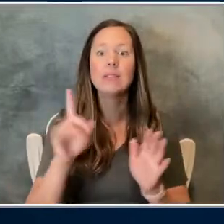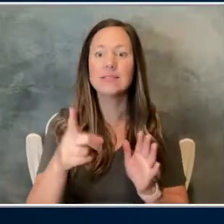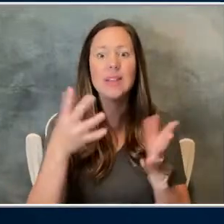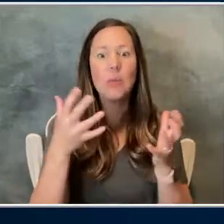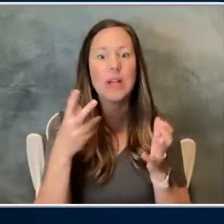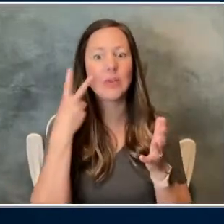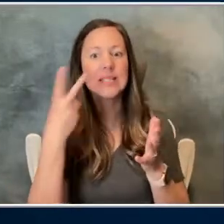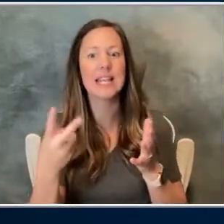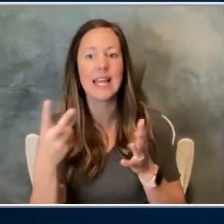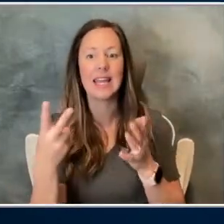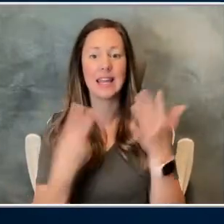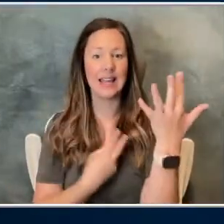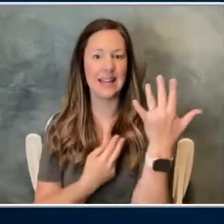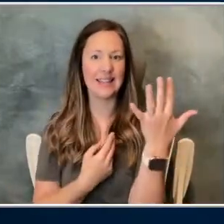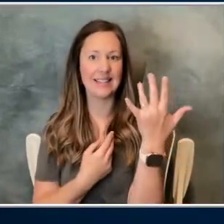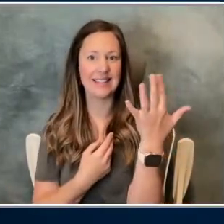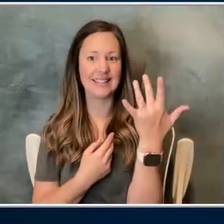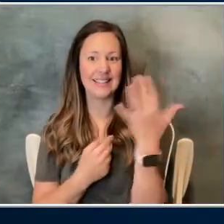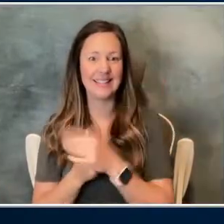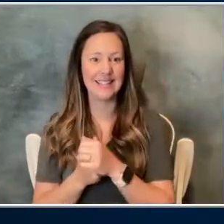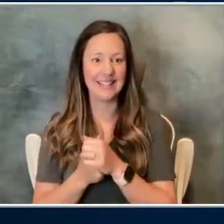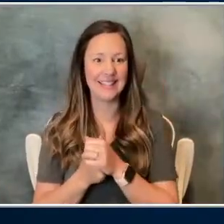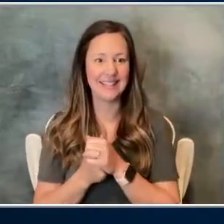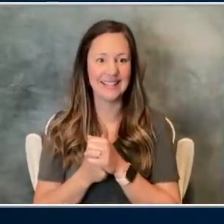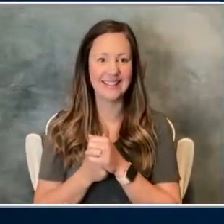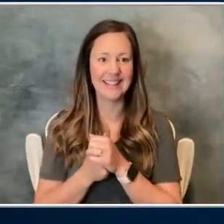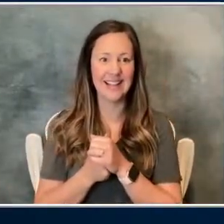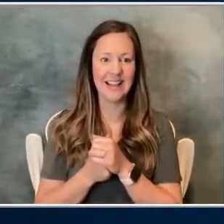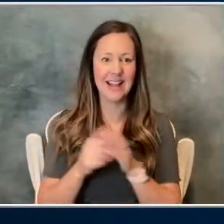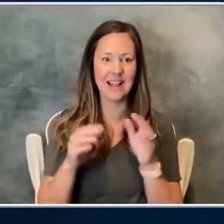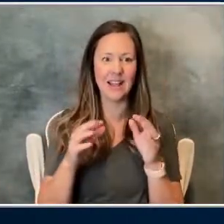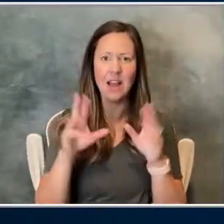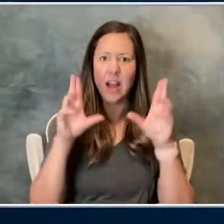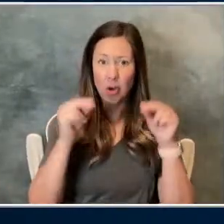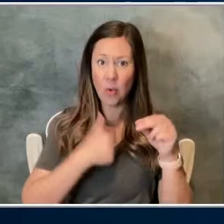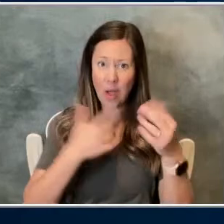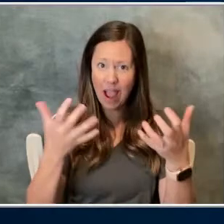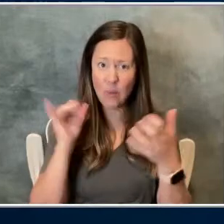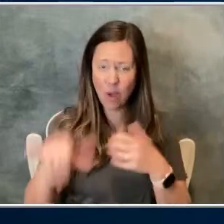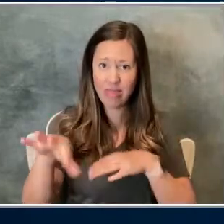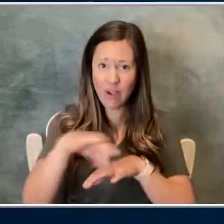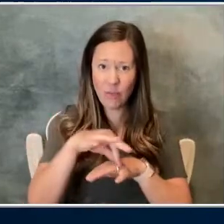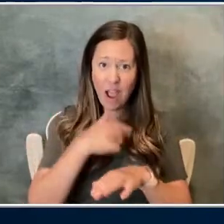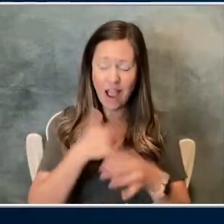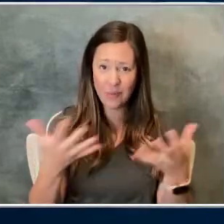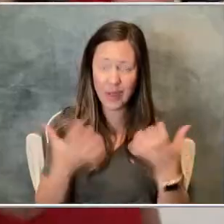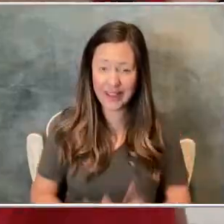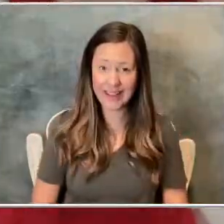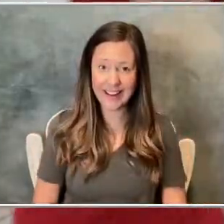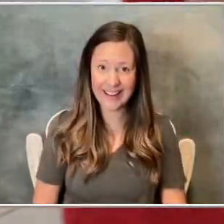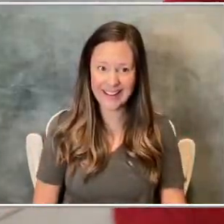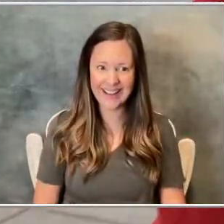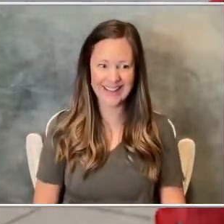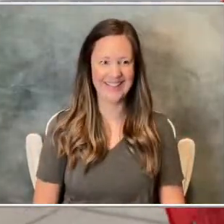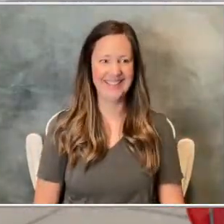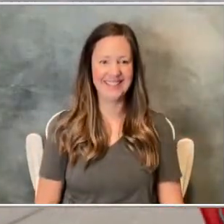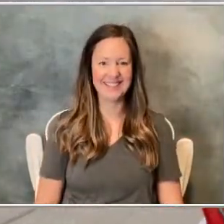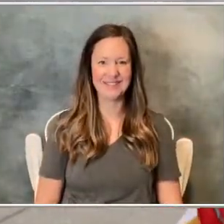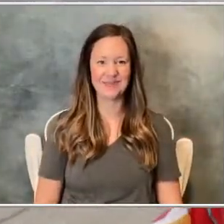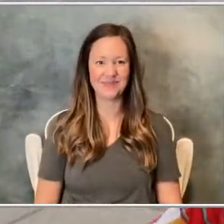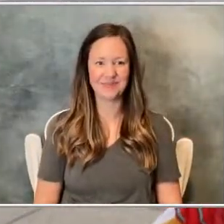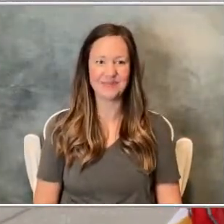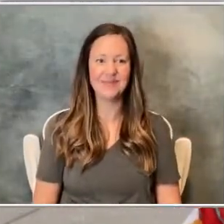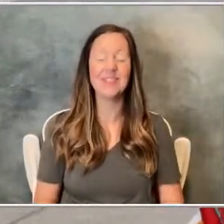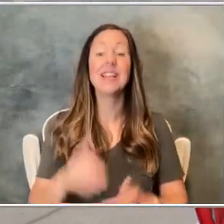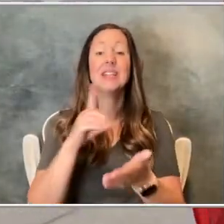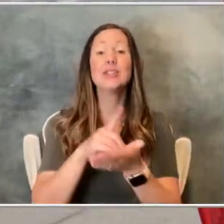that just got engaged. There you go. No, I want the ring. Gorgeous. So fun. Dr. Stites